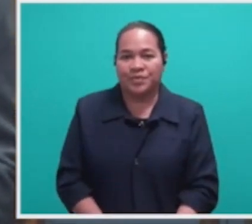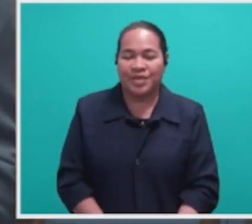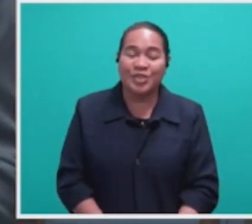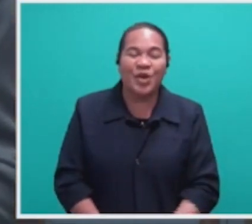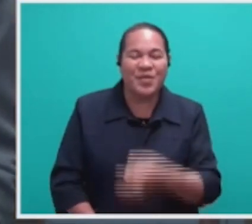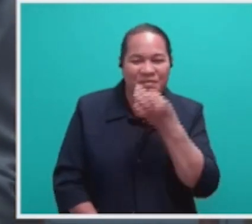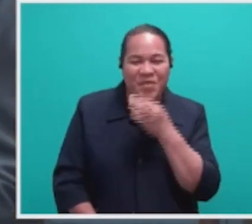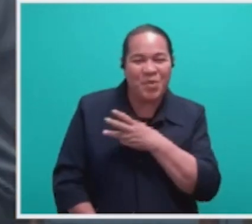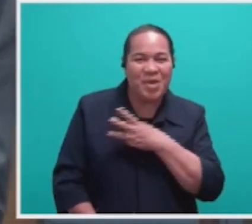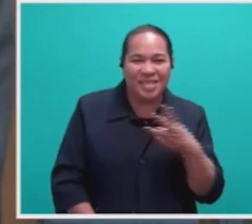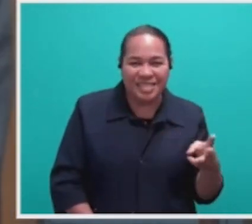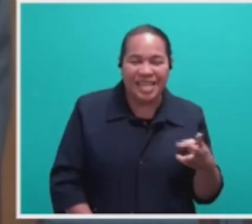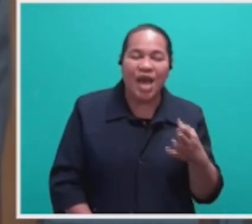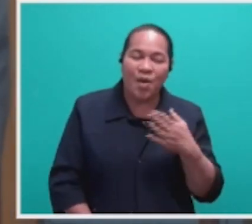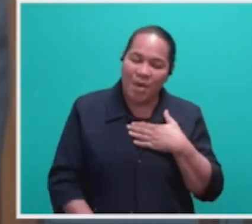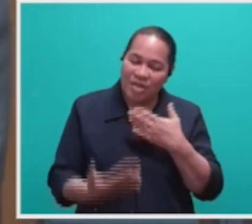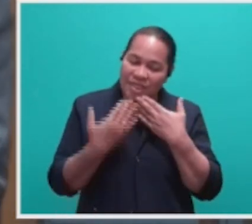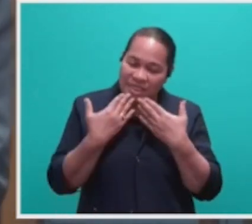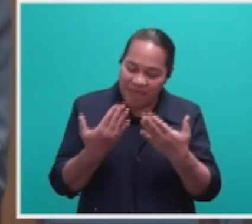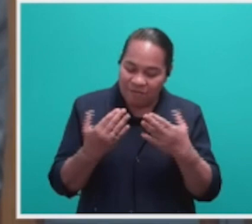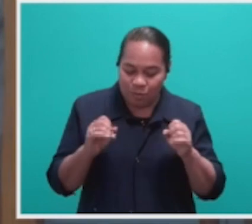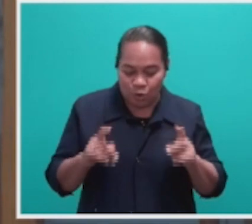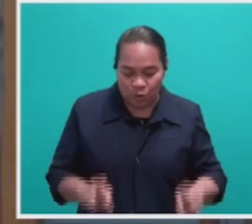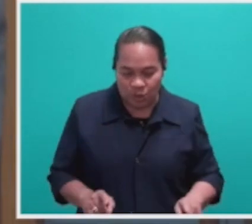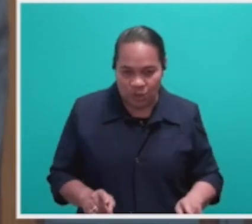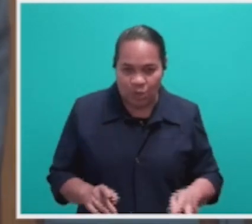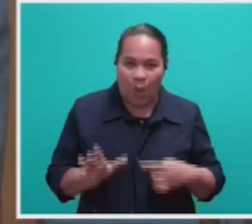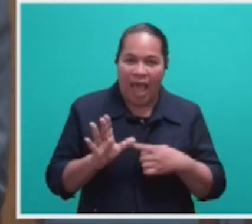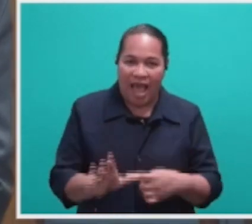few words, Mr. Speaker, sir, I'd like to thank you for this opportunity to answer the question.